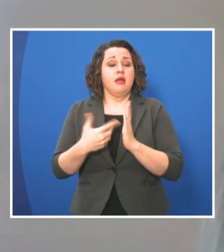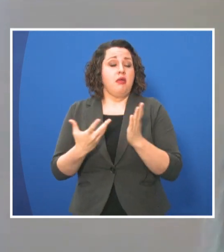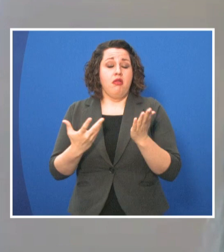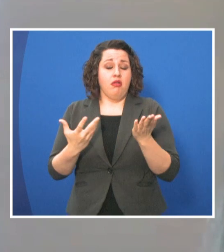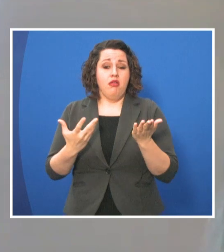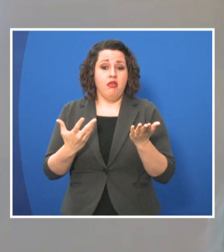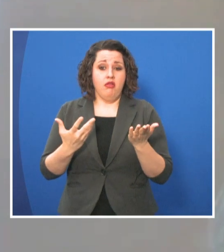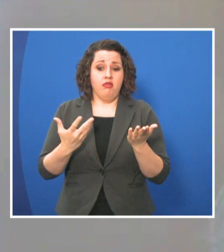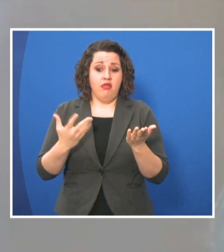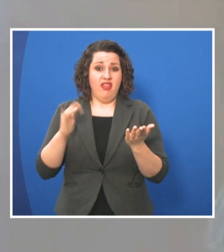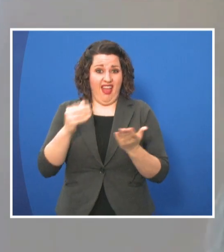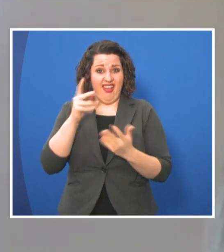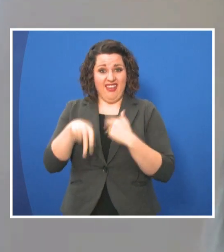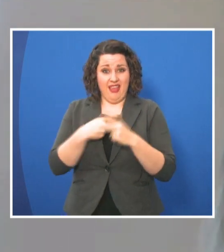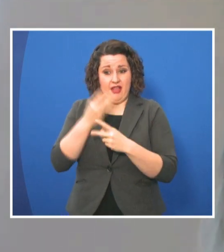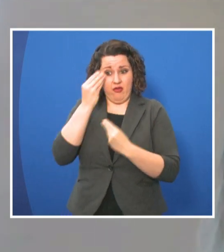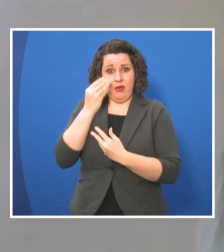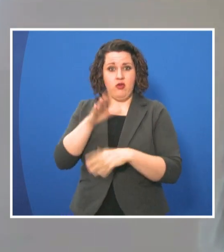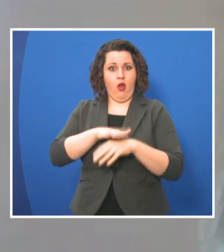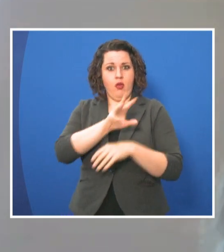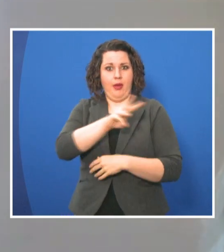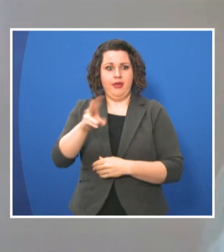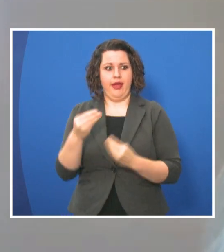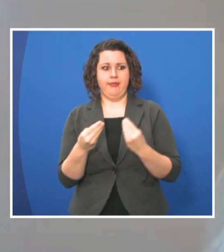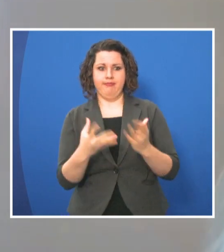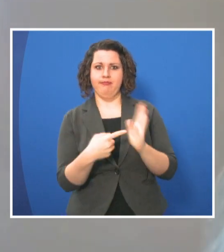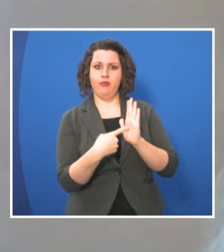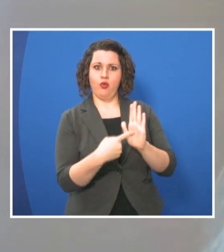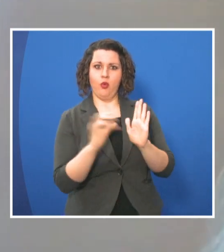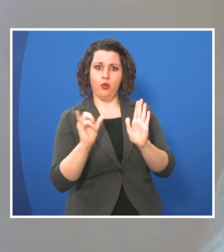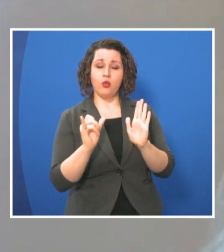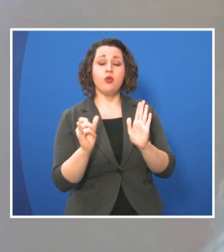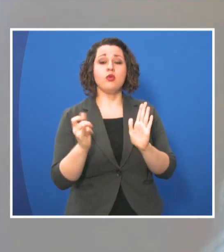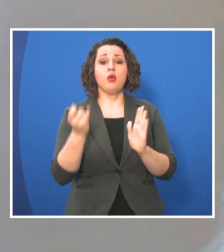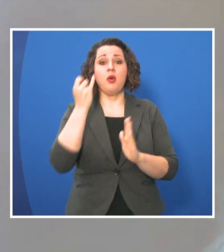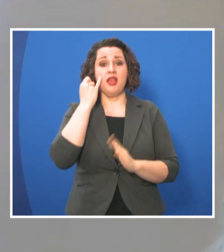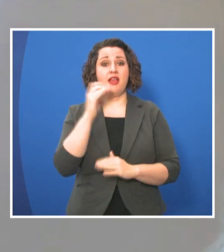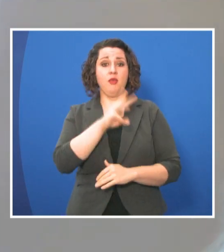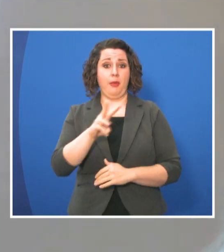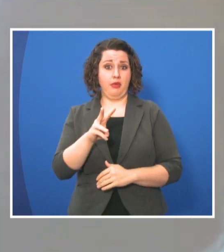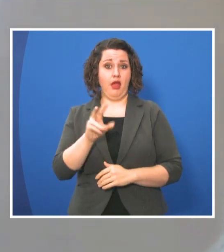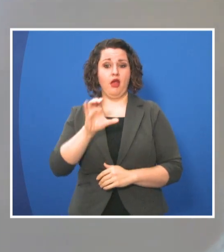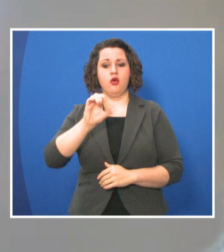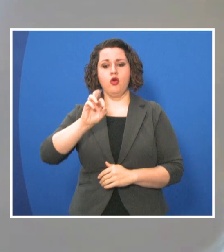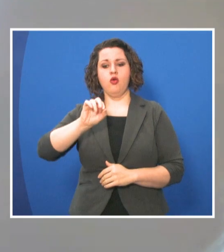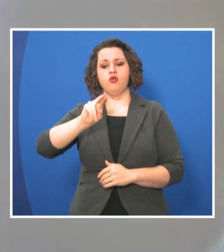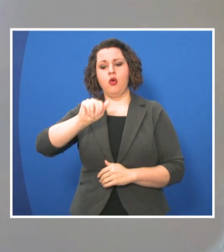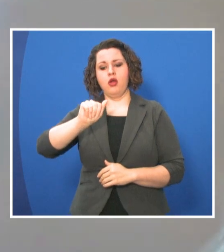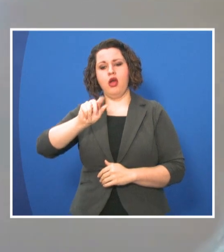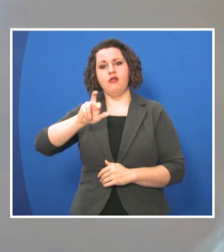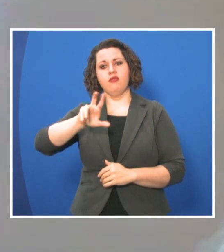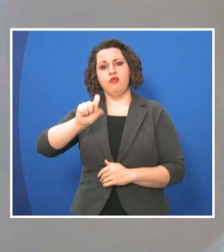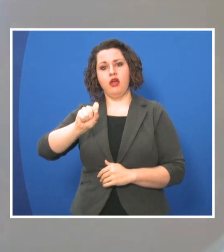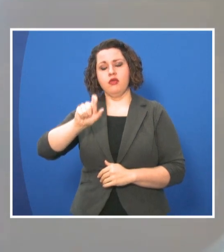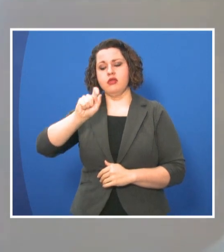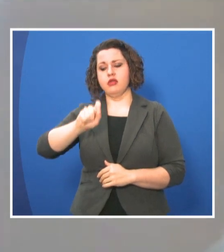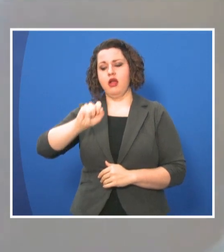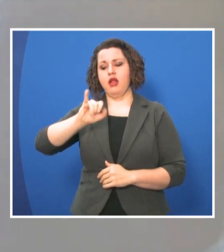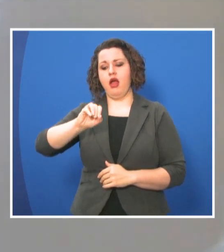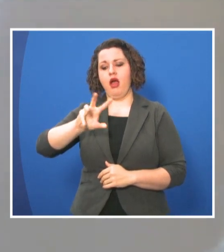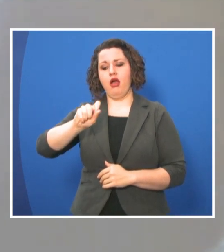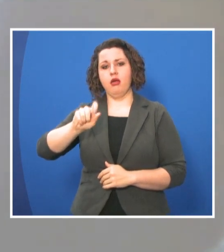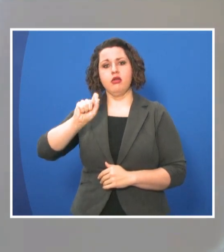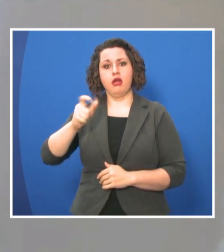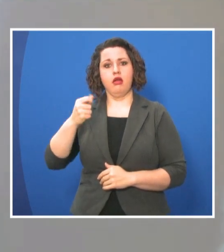that we're now sharing on our webpage as well. So if you visit the webpage at coronavirus.iowa.gov, in addition to